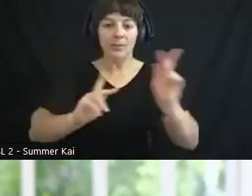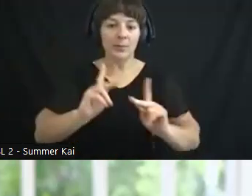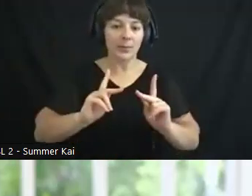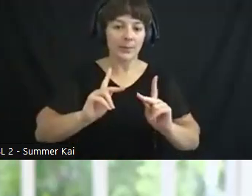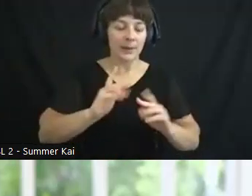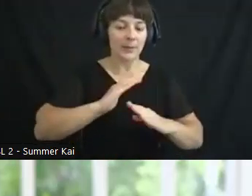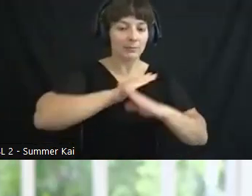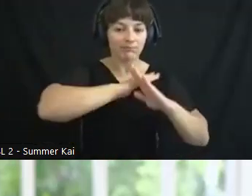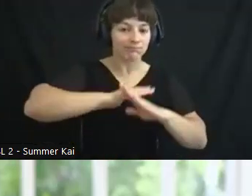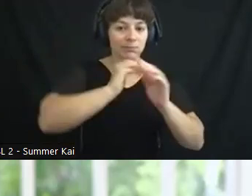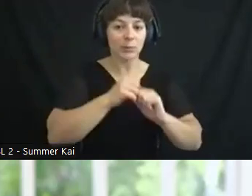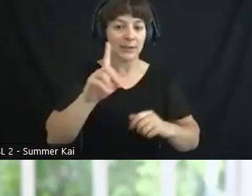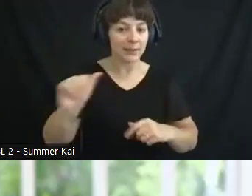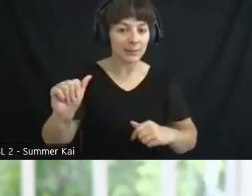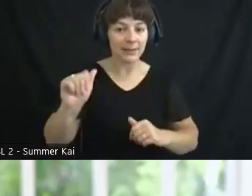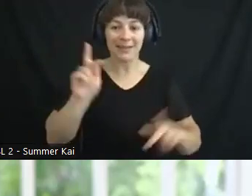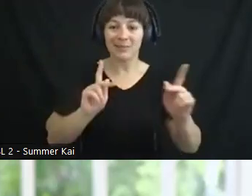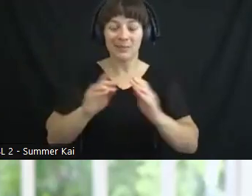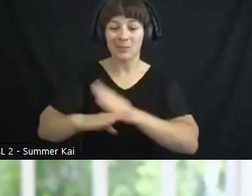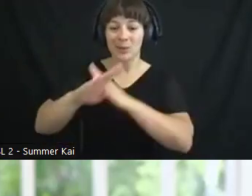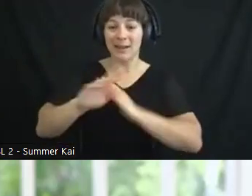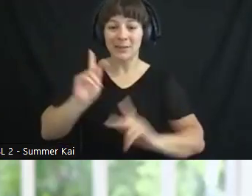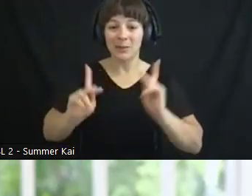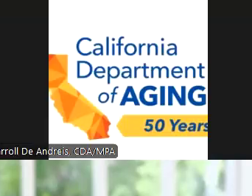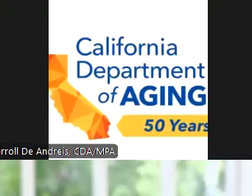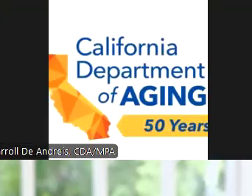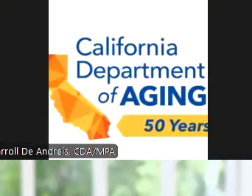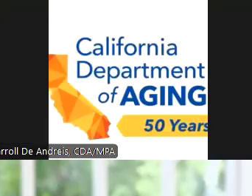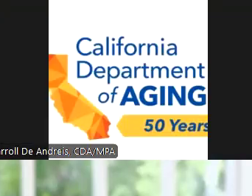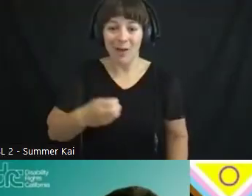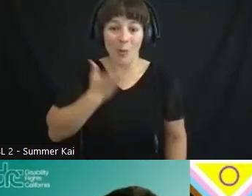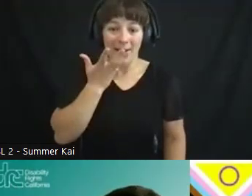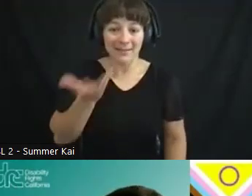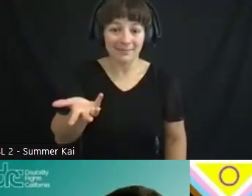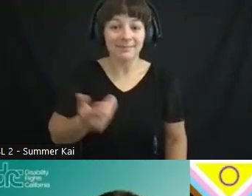and protect people that are not white. Thank you.